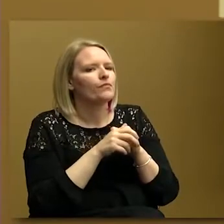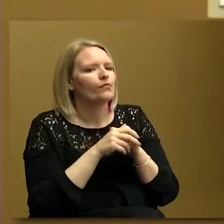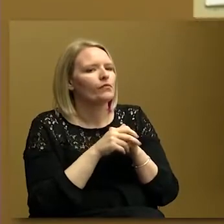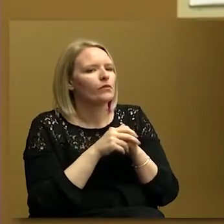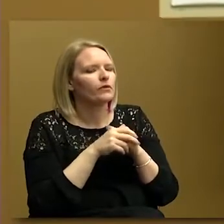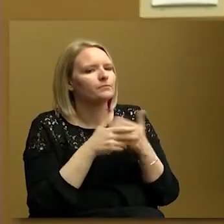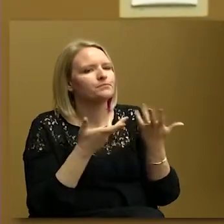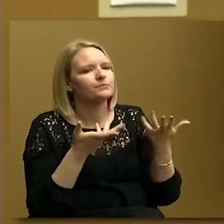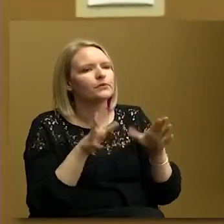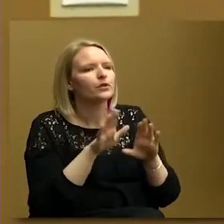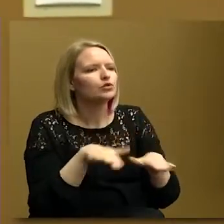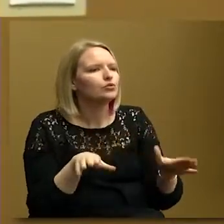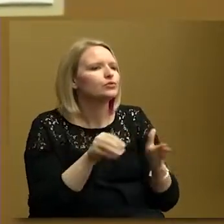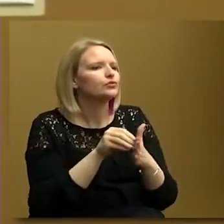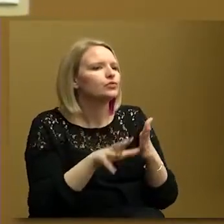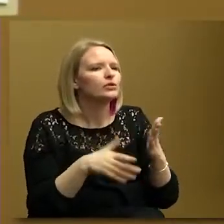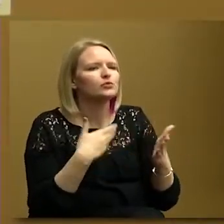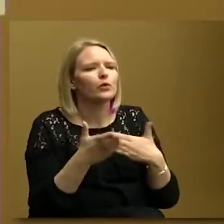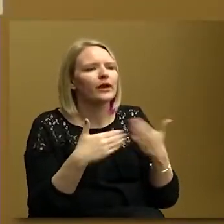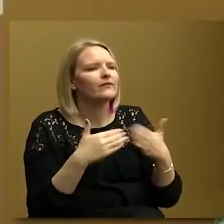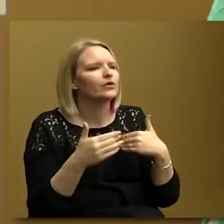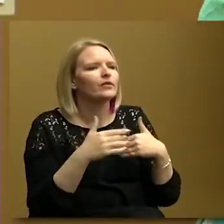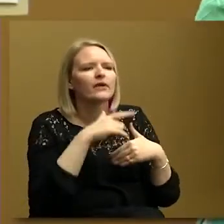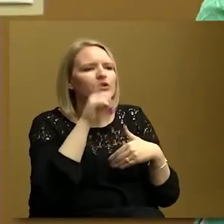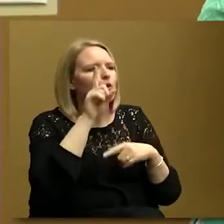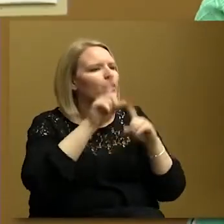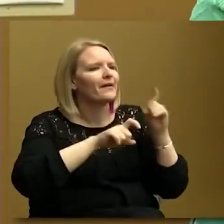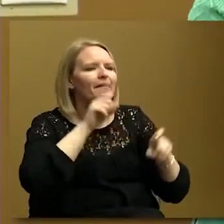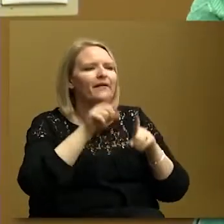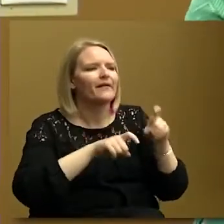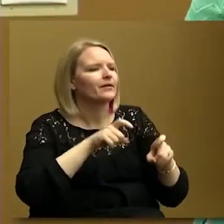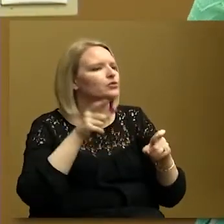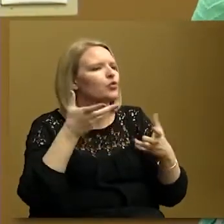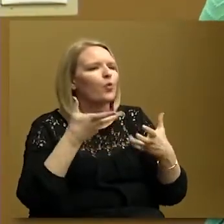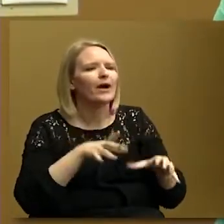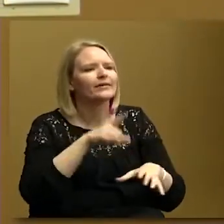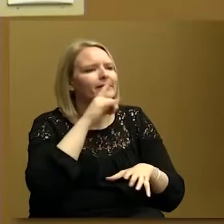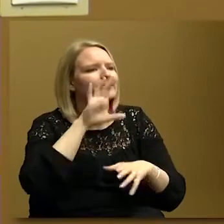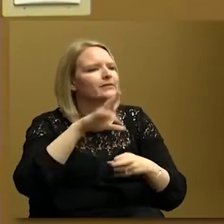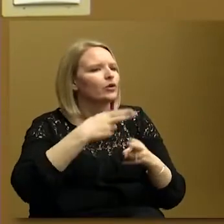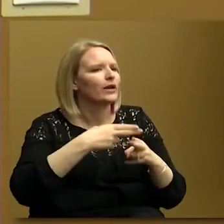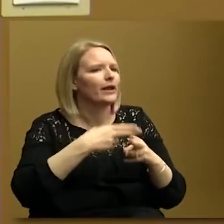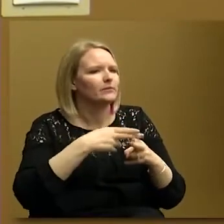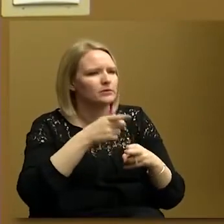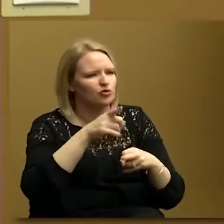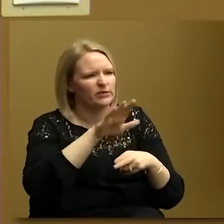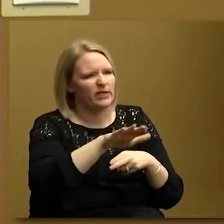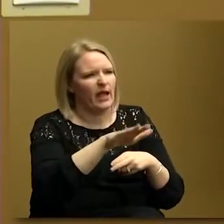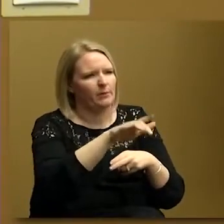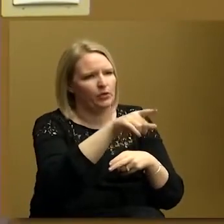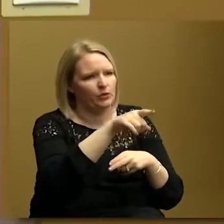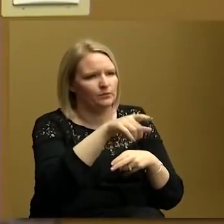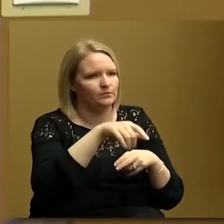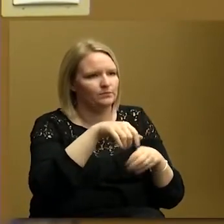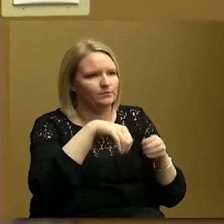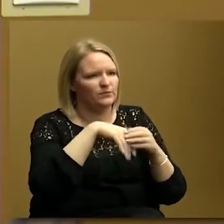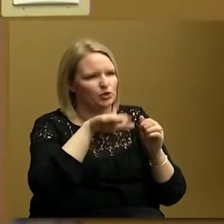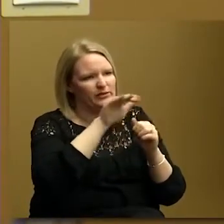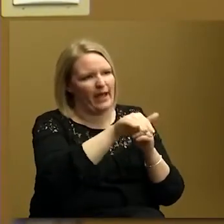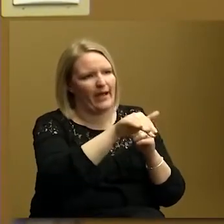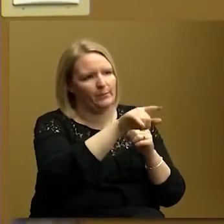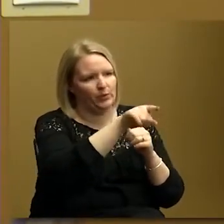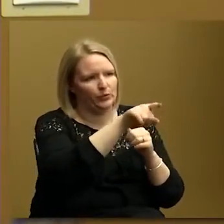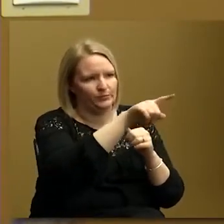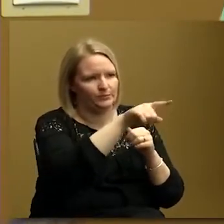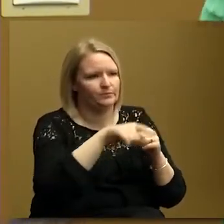children, students, whatever, they're not asking, they do not want the kids' names on there. But what you do is